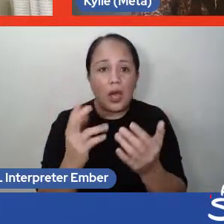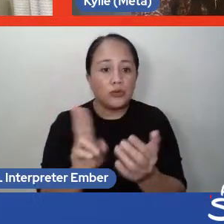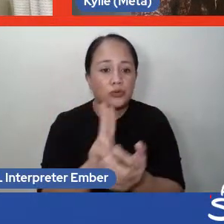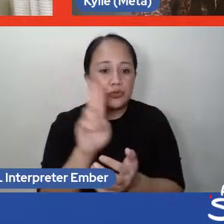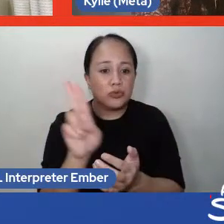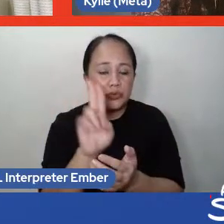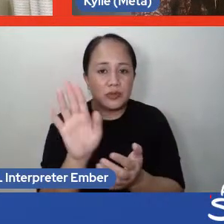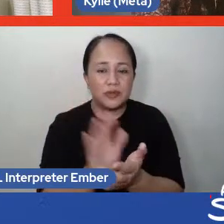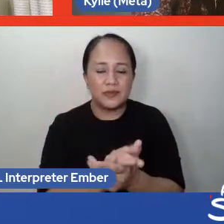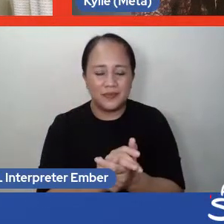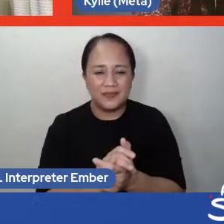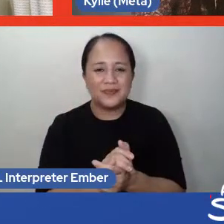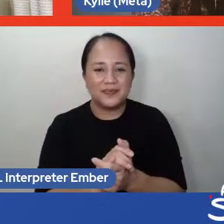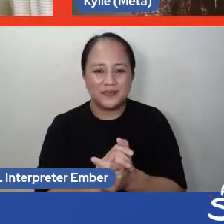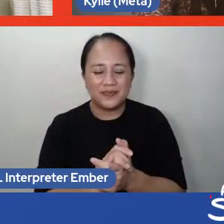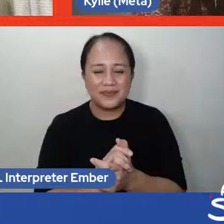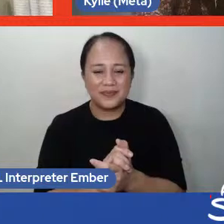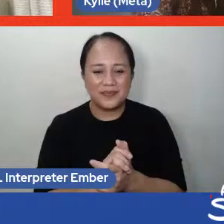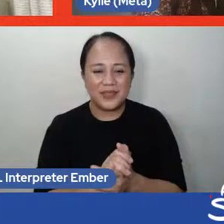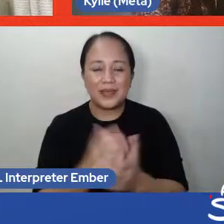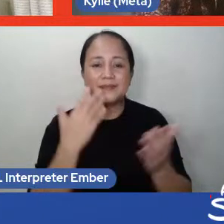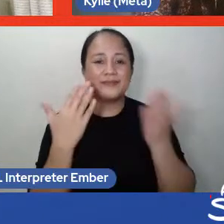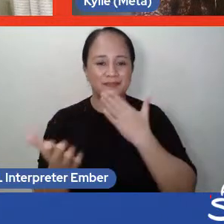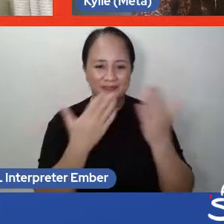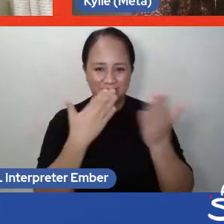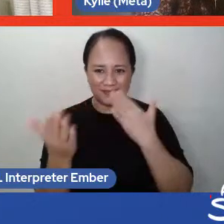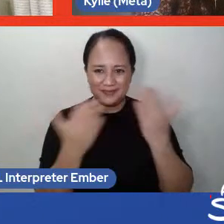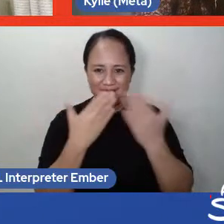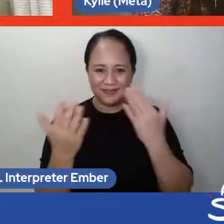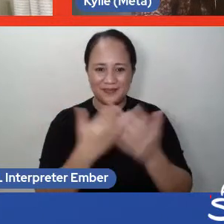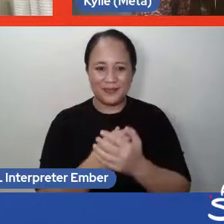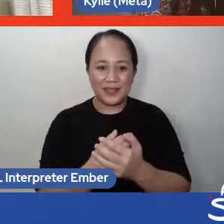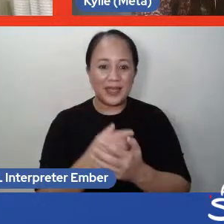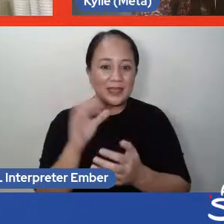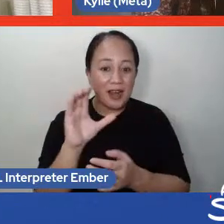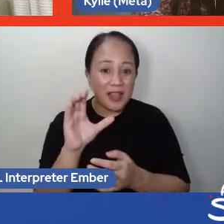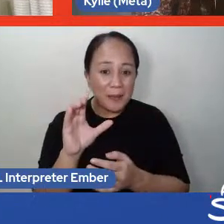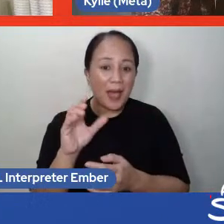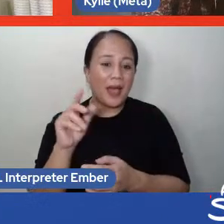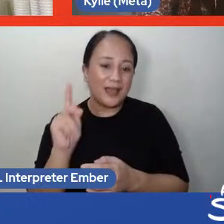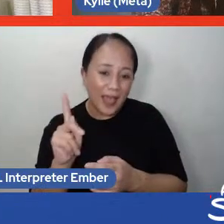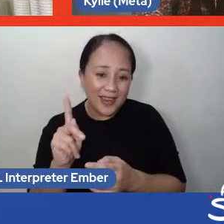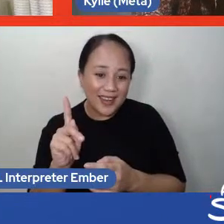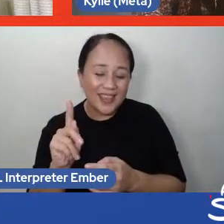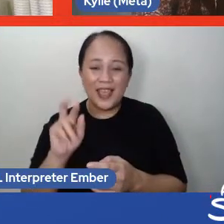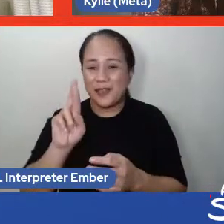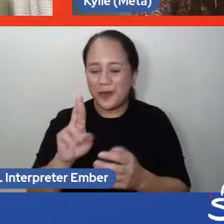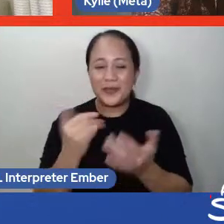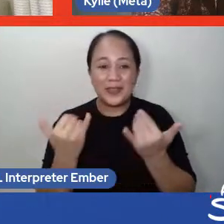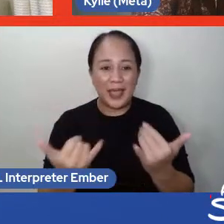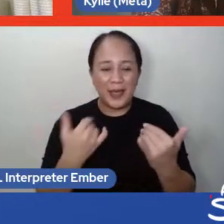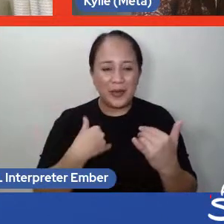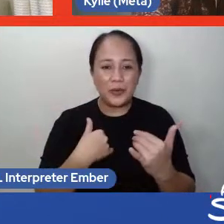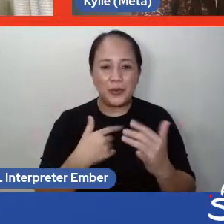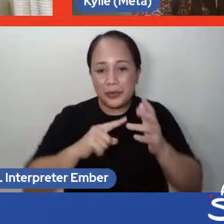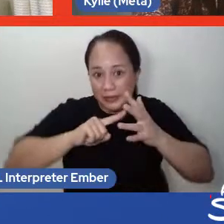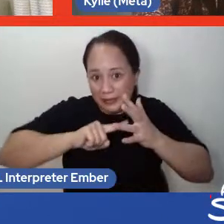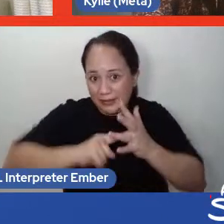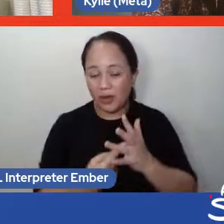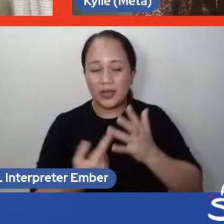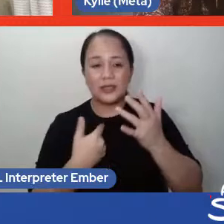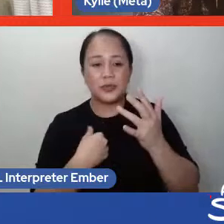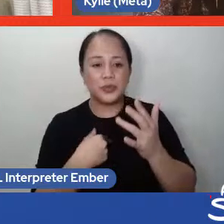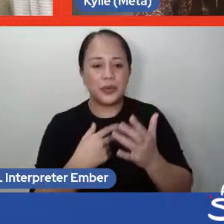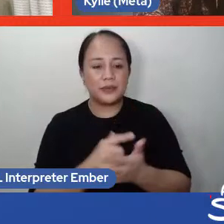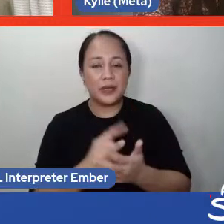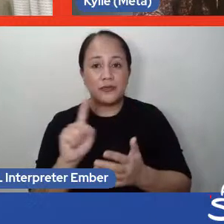benefit. Thanks. Thank you so much, Carmela, Kylie, and Roy. We'll now proceed with the session proper. And I will just throw in